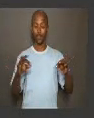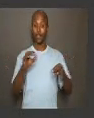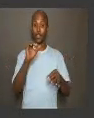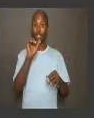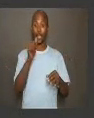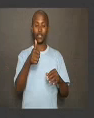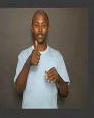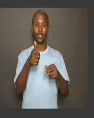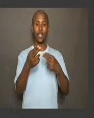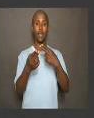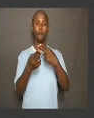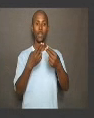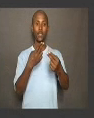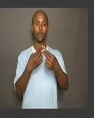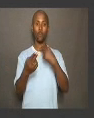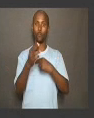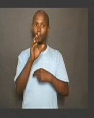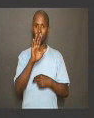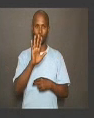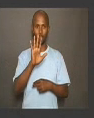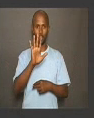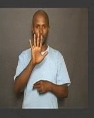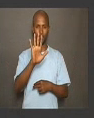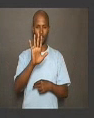10 is a multiple of 5.